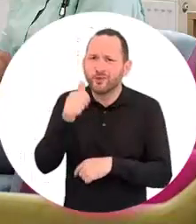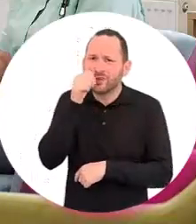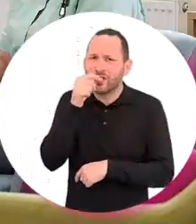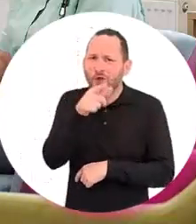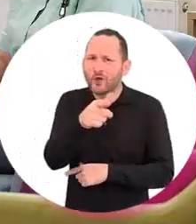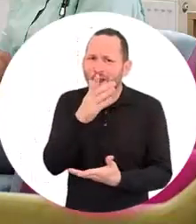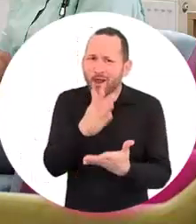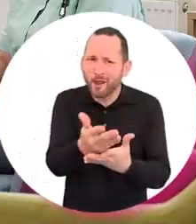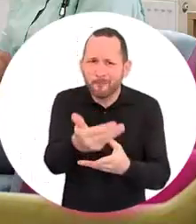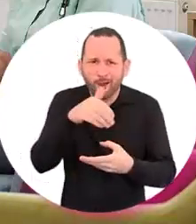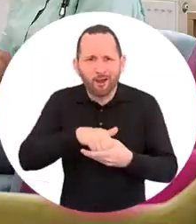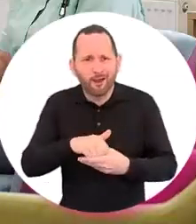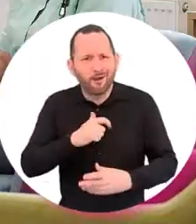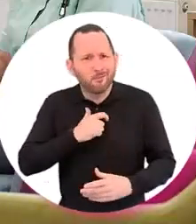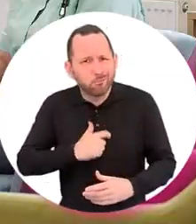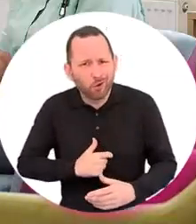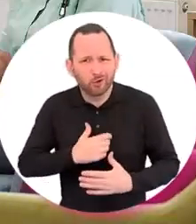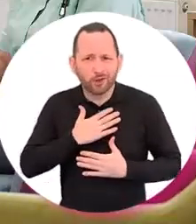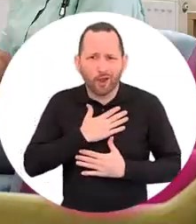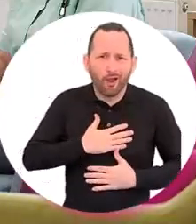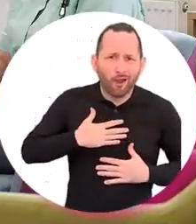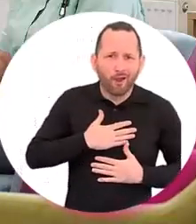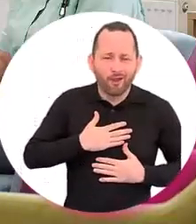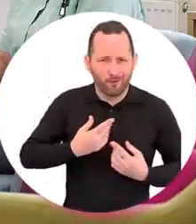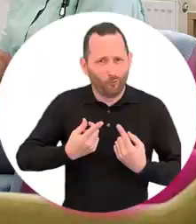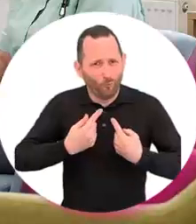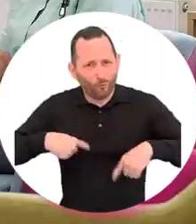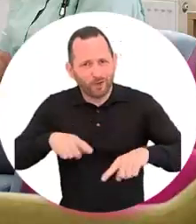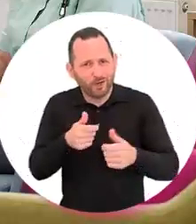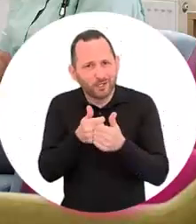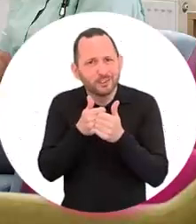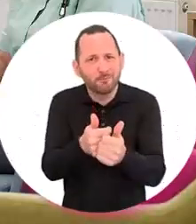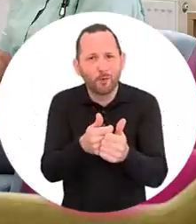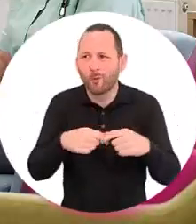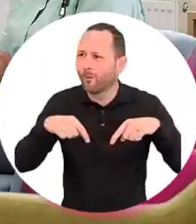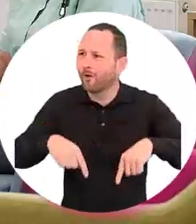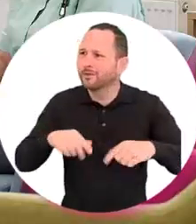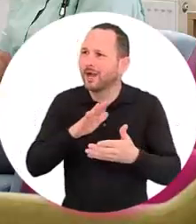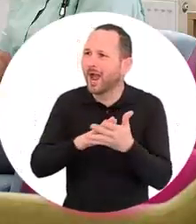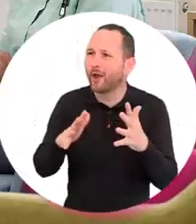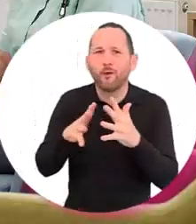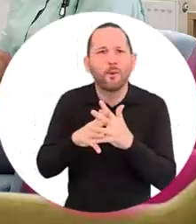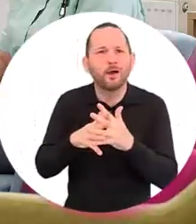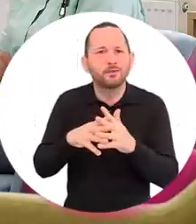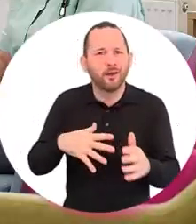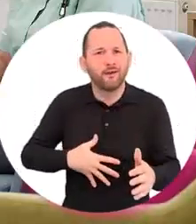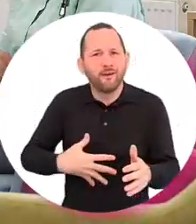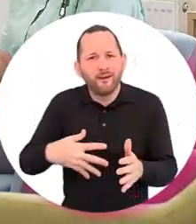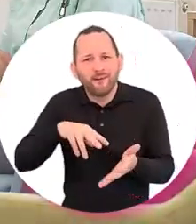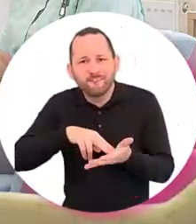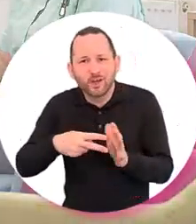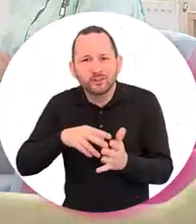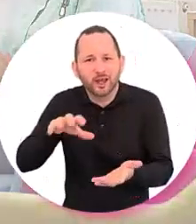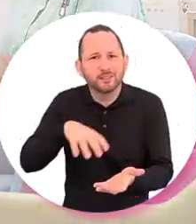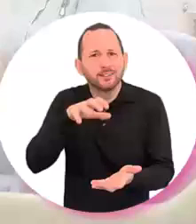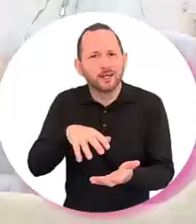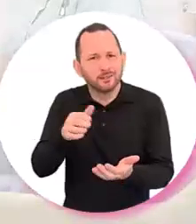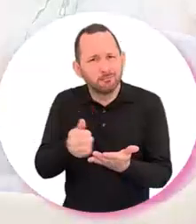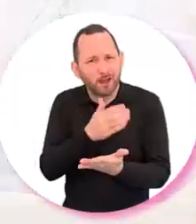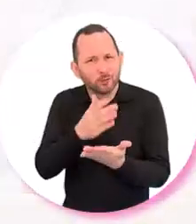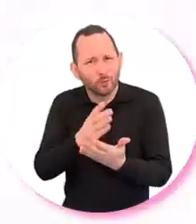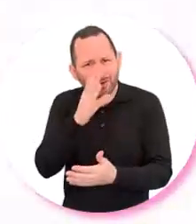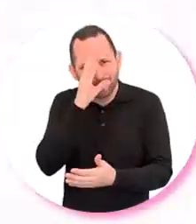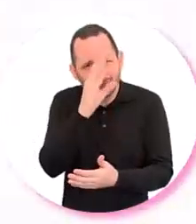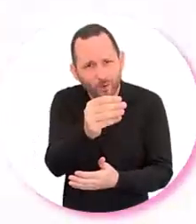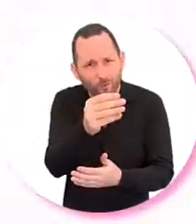deeply personal, and here at the Hewitt Fertility Centre we want you to feel informed, supported, and empowered every step of the way. We're